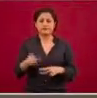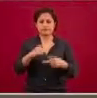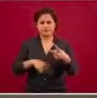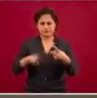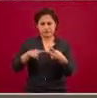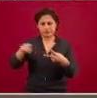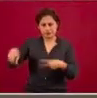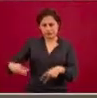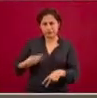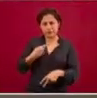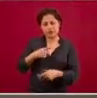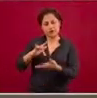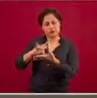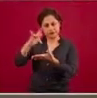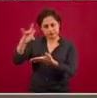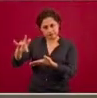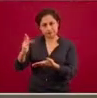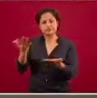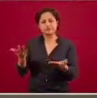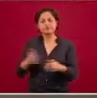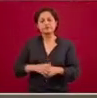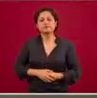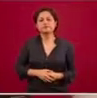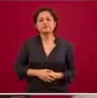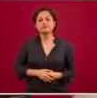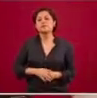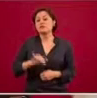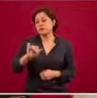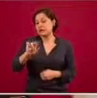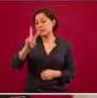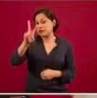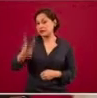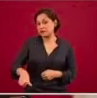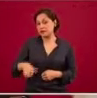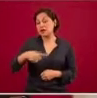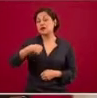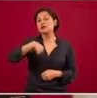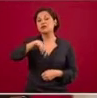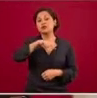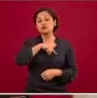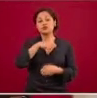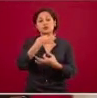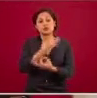And talking about your second question, which I also appreciate, we did